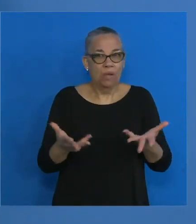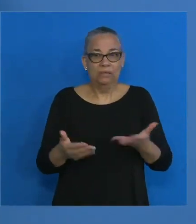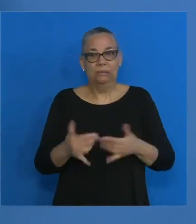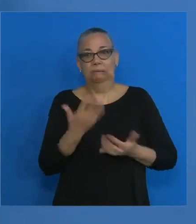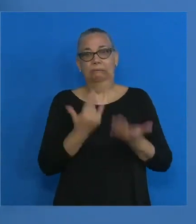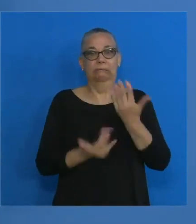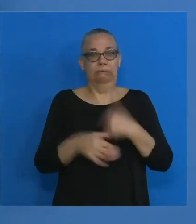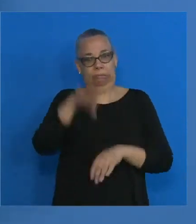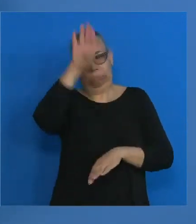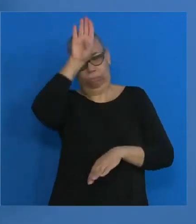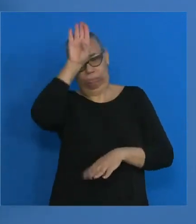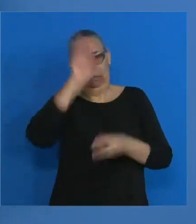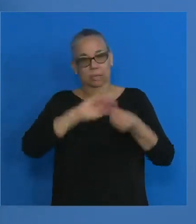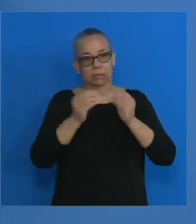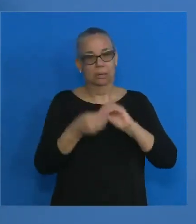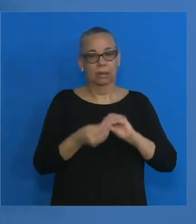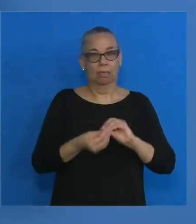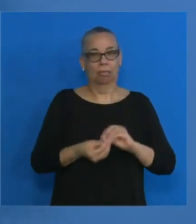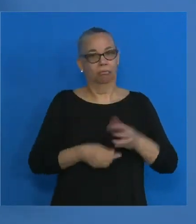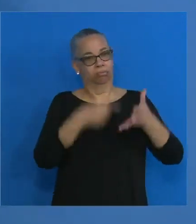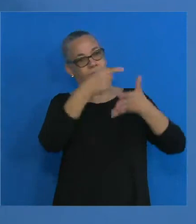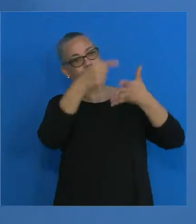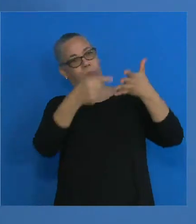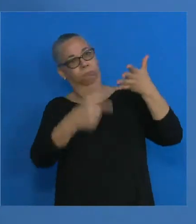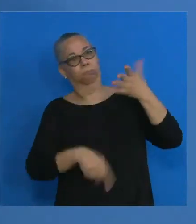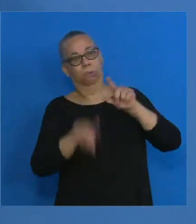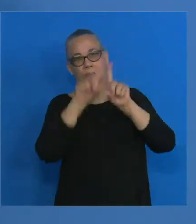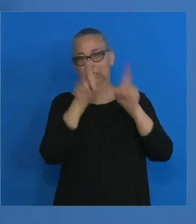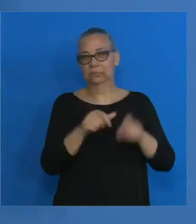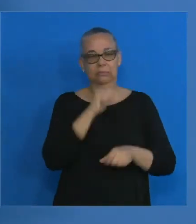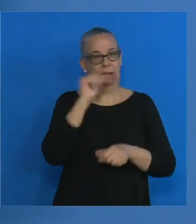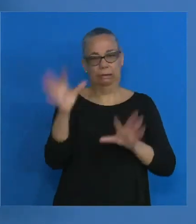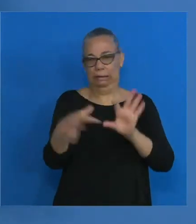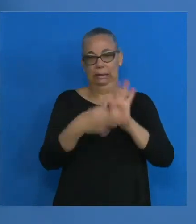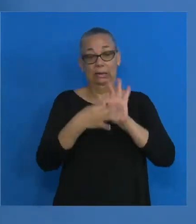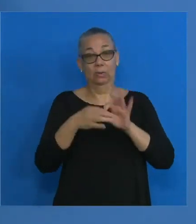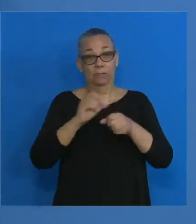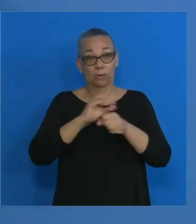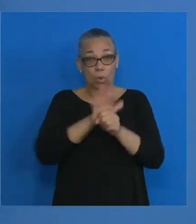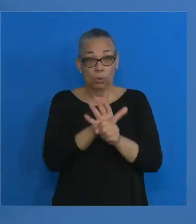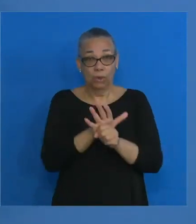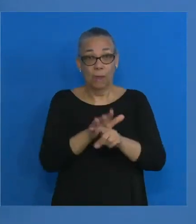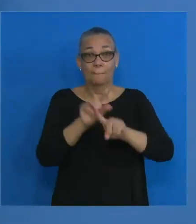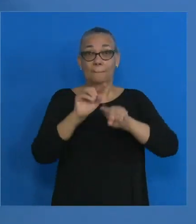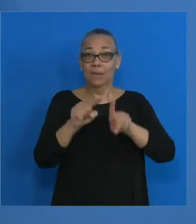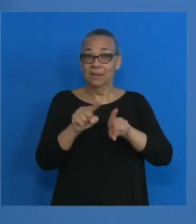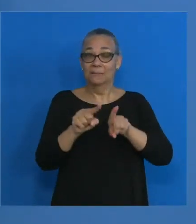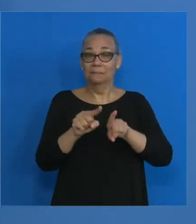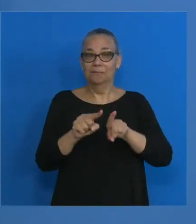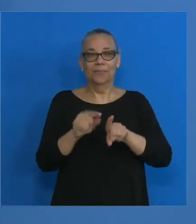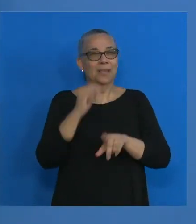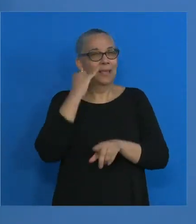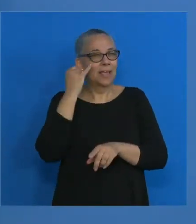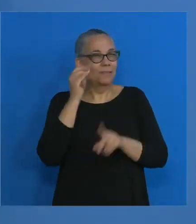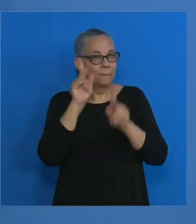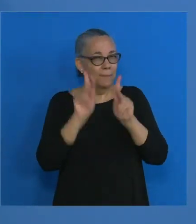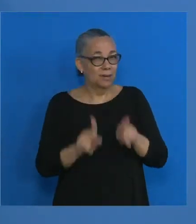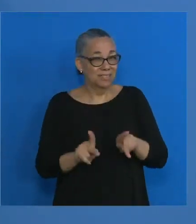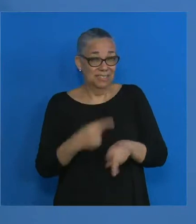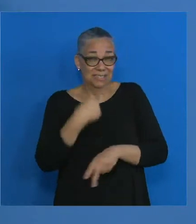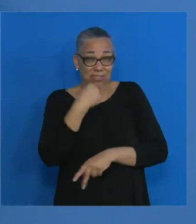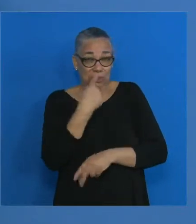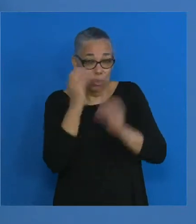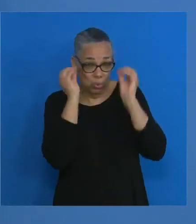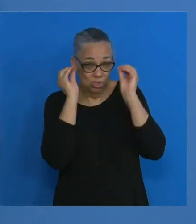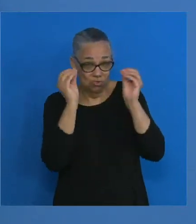number? They get a myriad of questions, many not related to COVID. However, if a person is asked to quarantine,